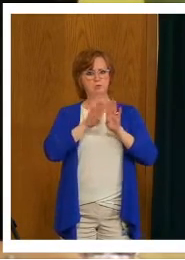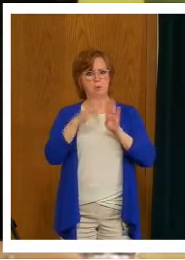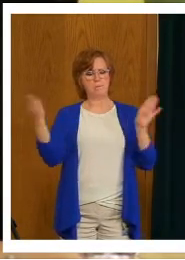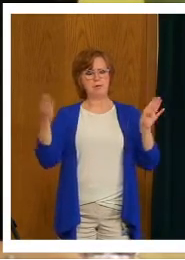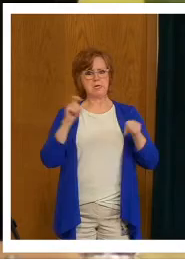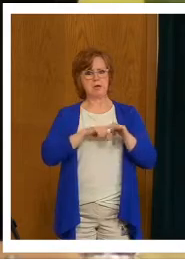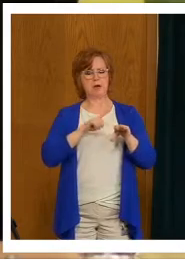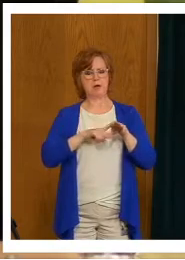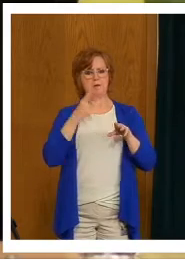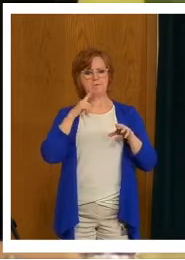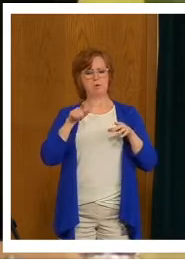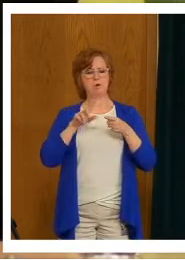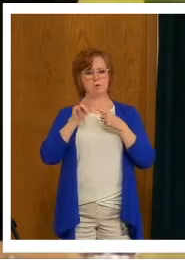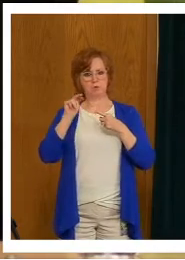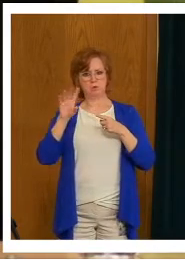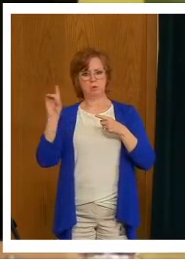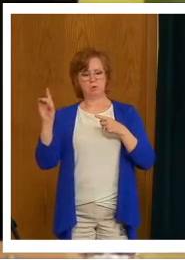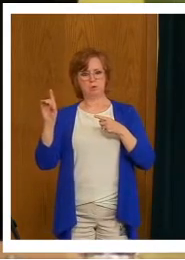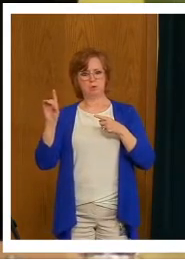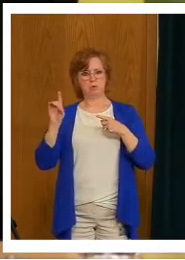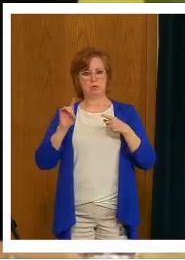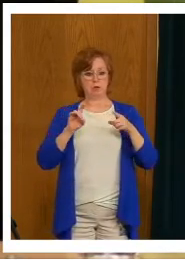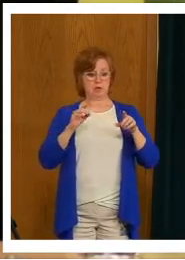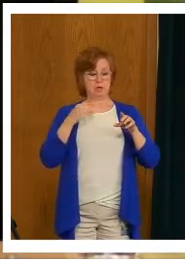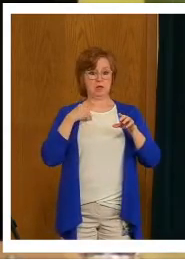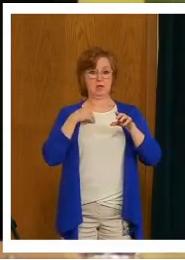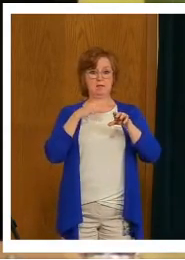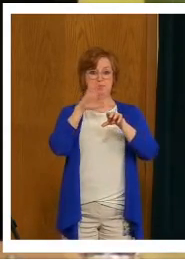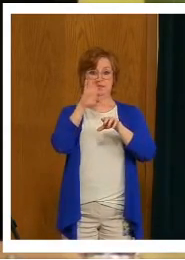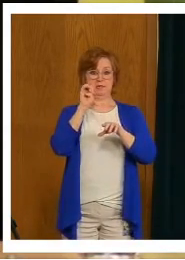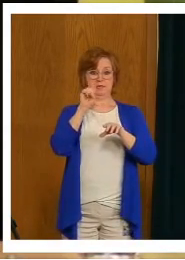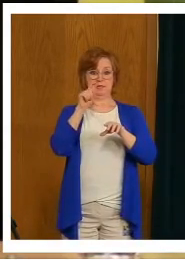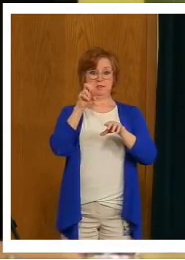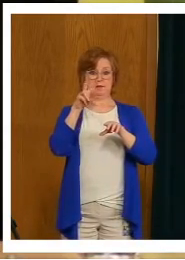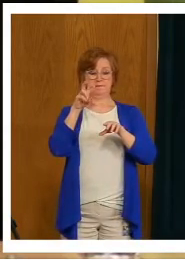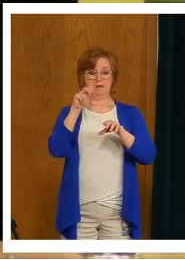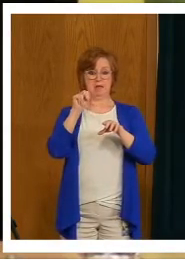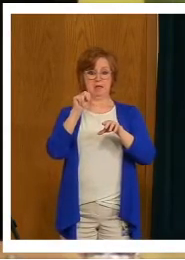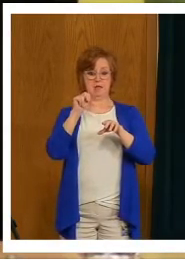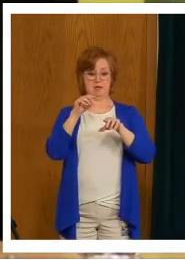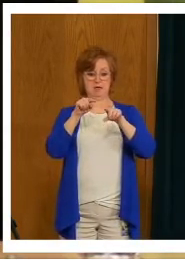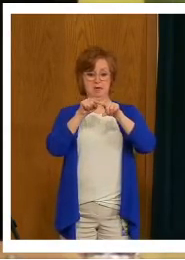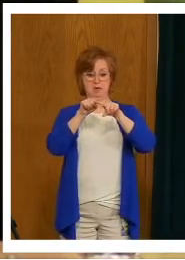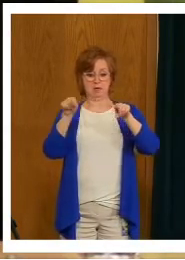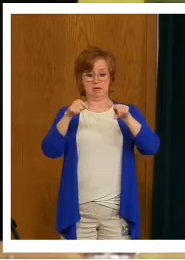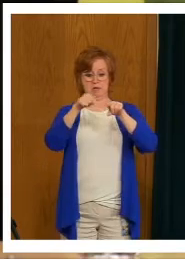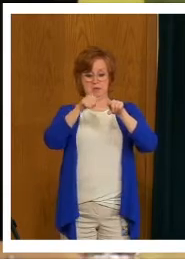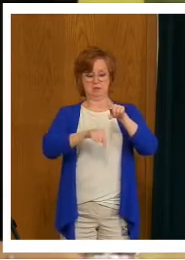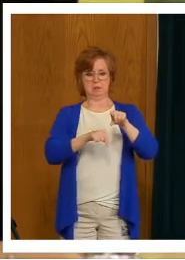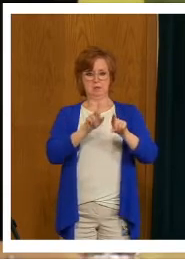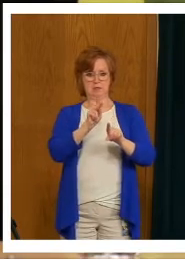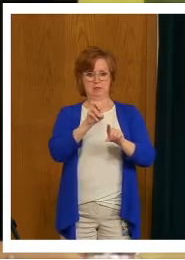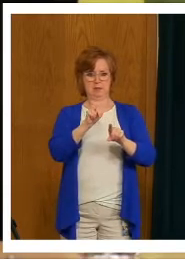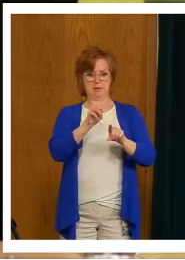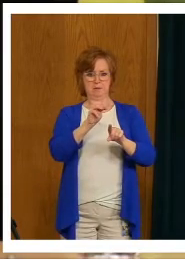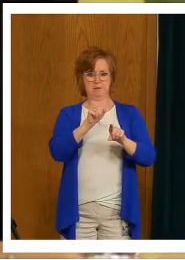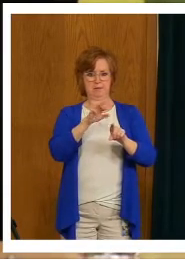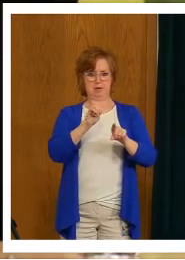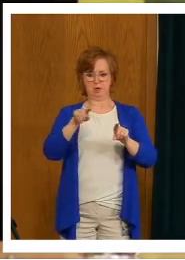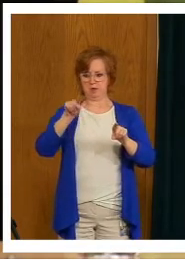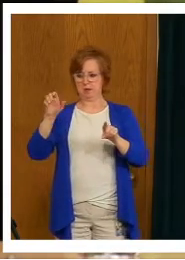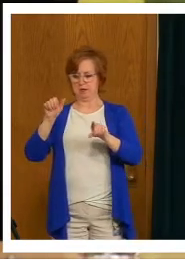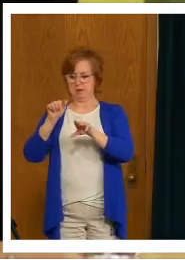we have put forward in North Dakota, just south of the community of Estevan. I believe at Kenmare, North Dakota, and I believe Manitoba has a